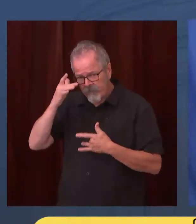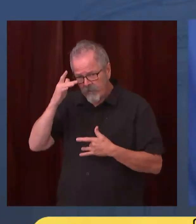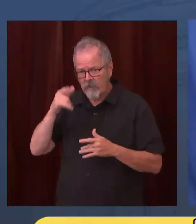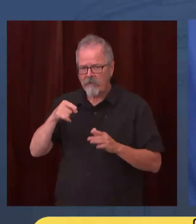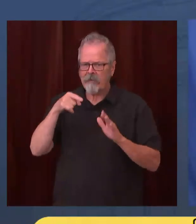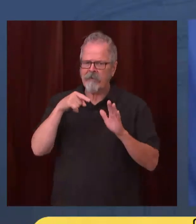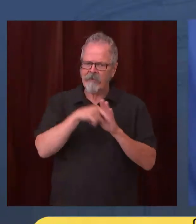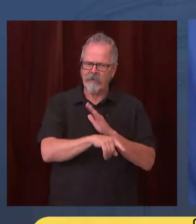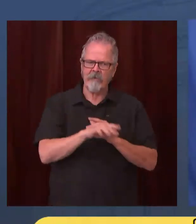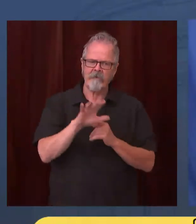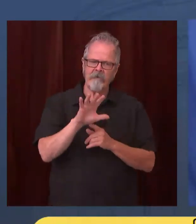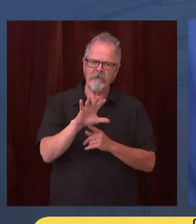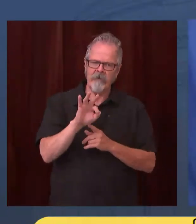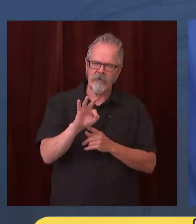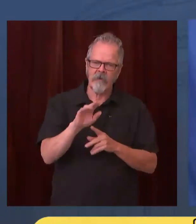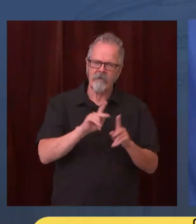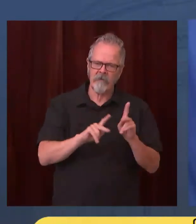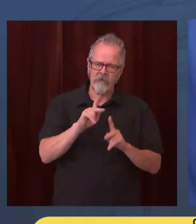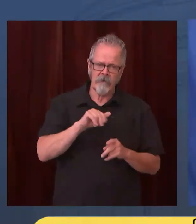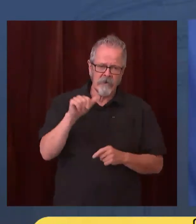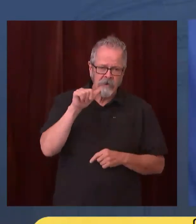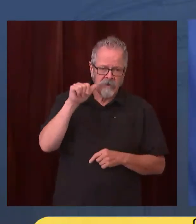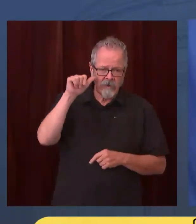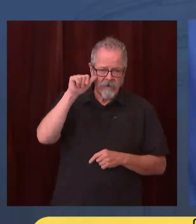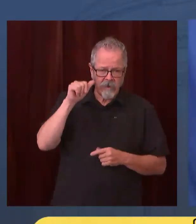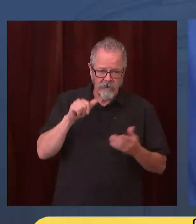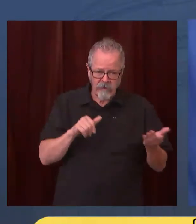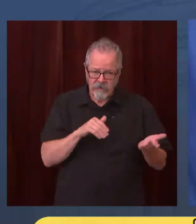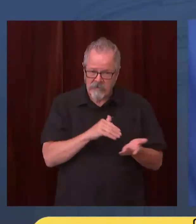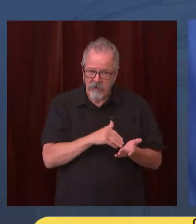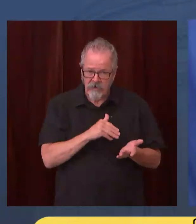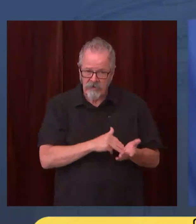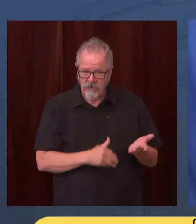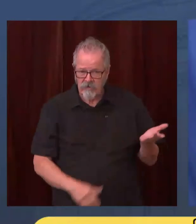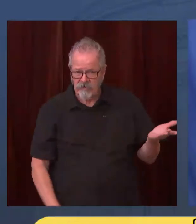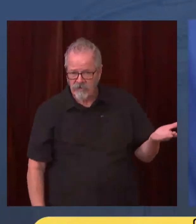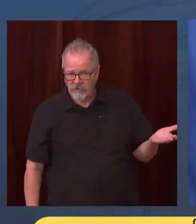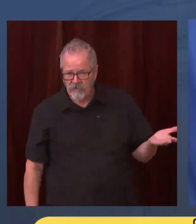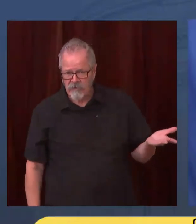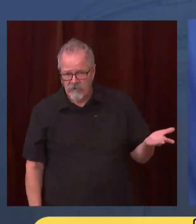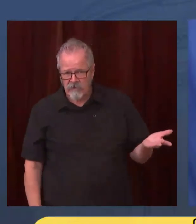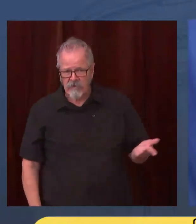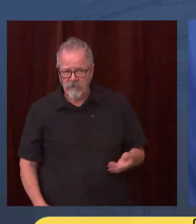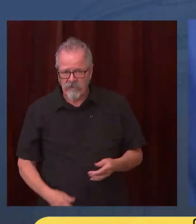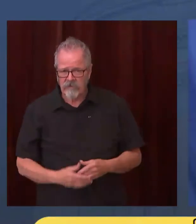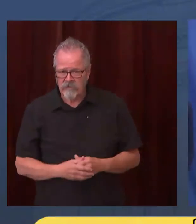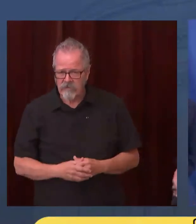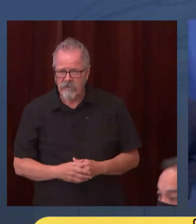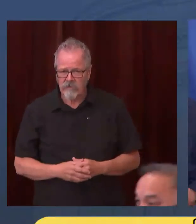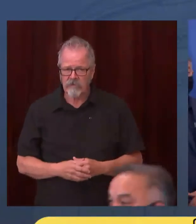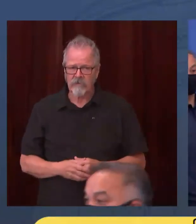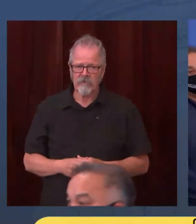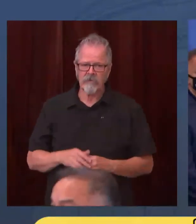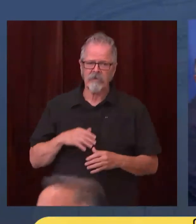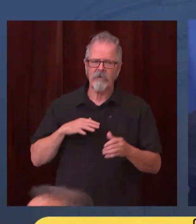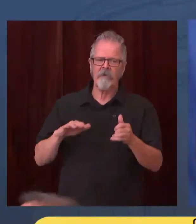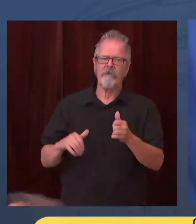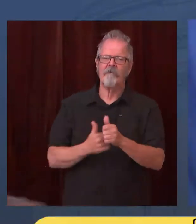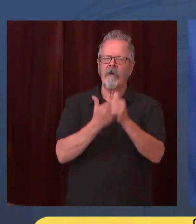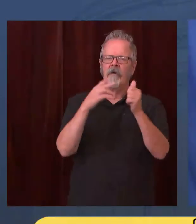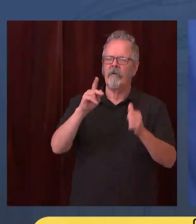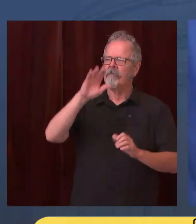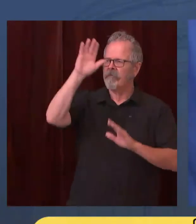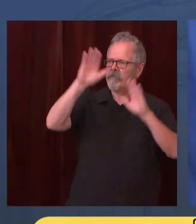do, more and more people are going to get vaccinated. Do you have a question for Dr. Shaw? Just briefly, Dr. Shaw, can you define a